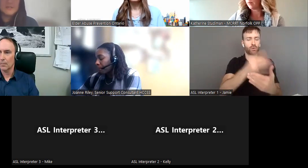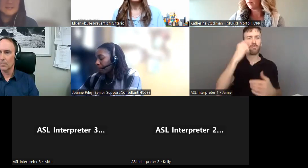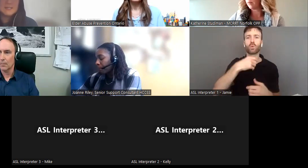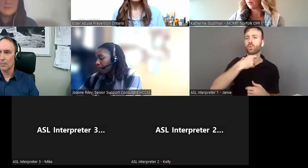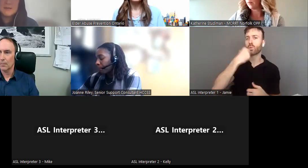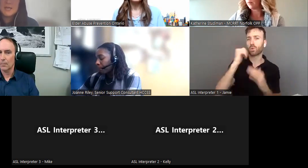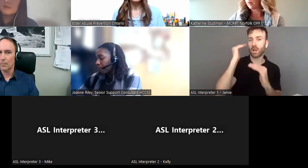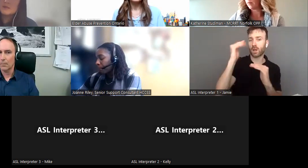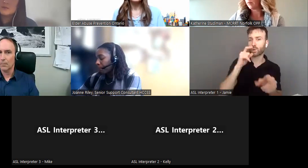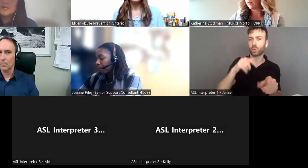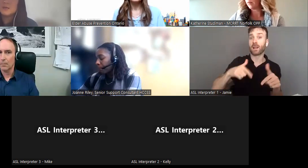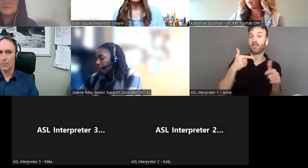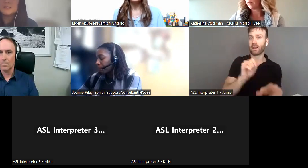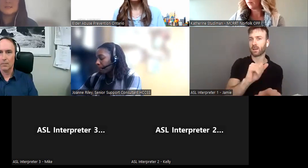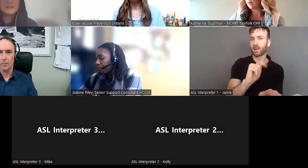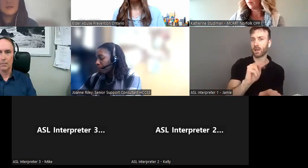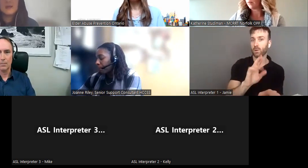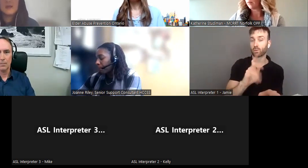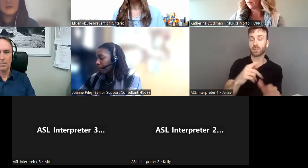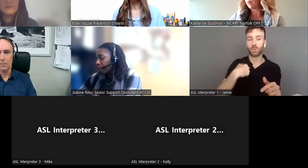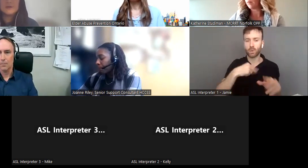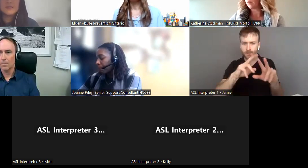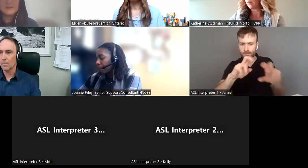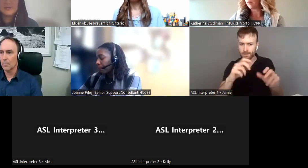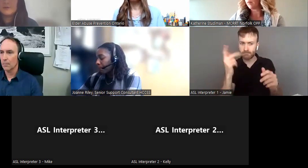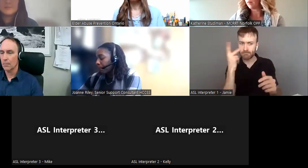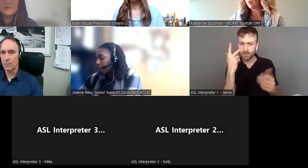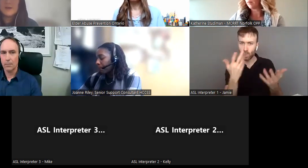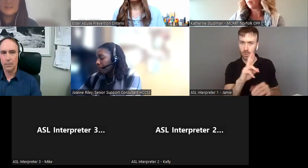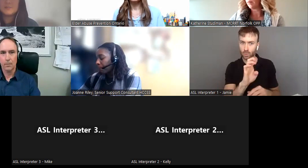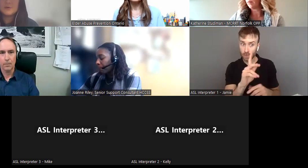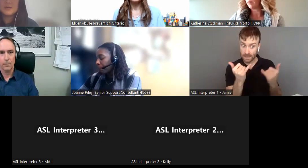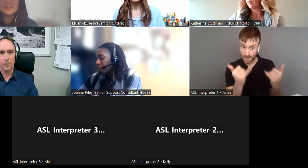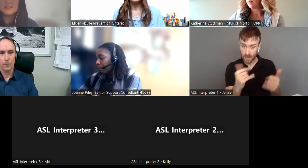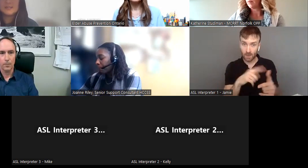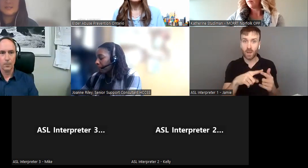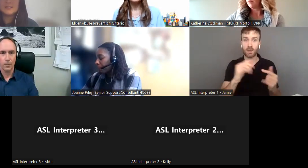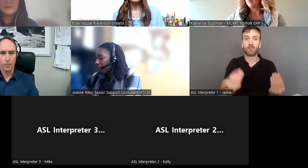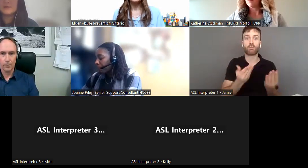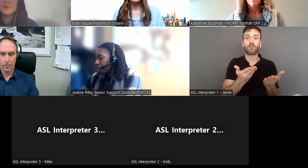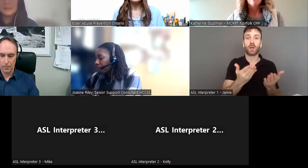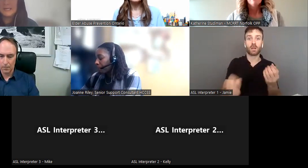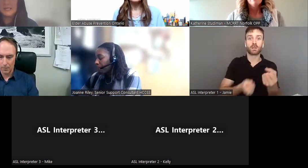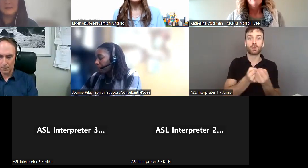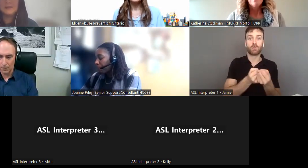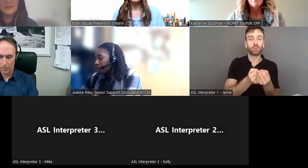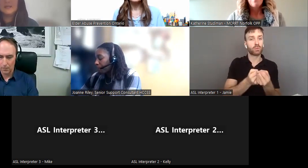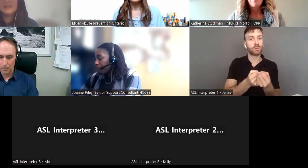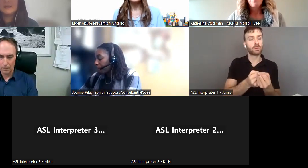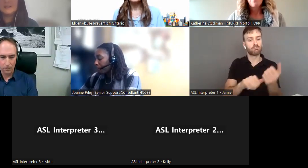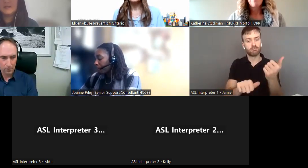risk. We assist to mitigate the immediate risks. We try to, provide support, assistance with goal